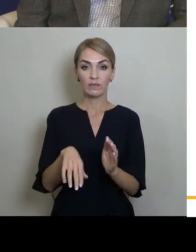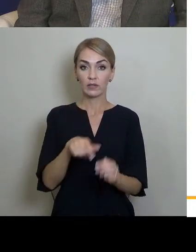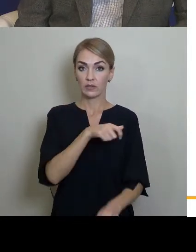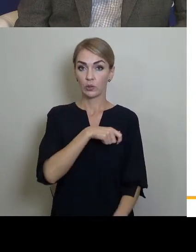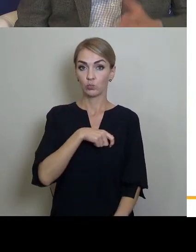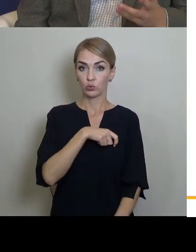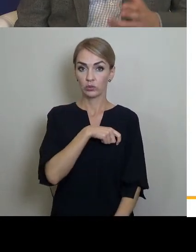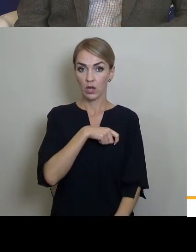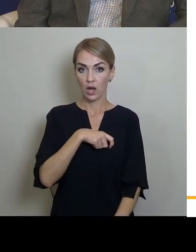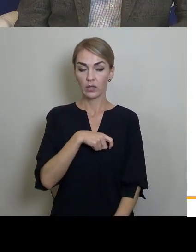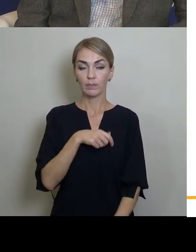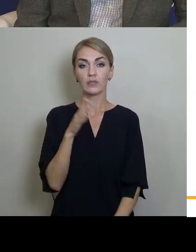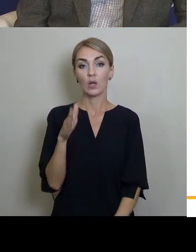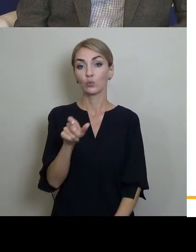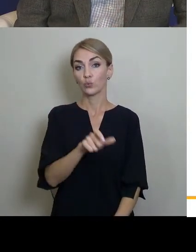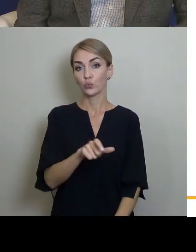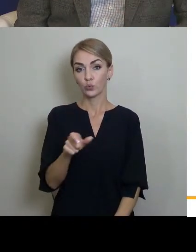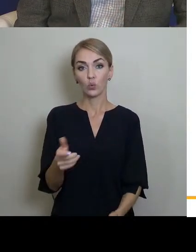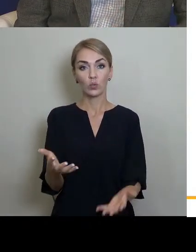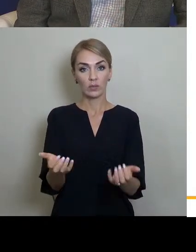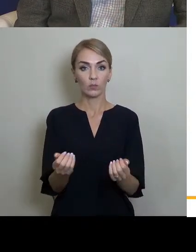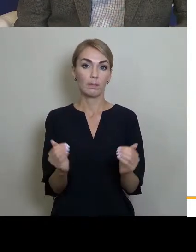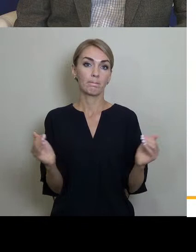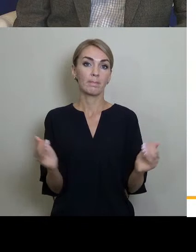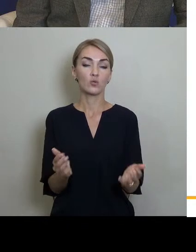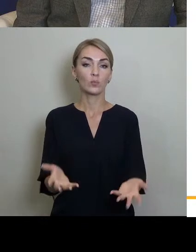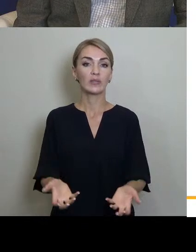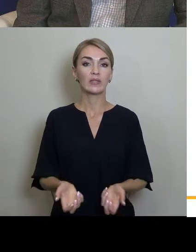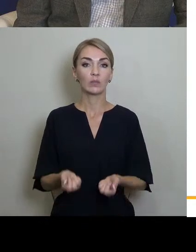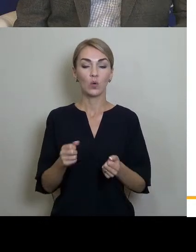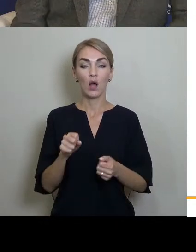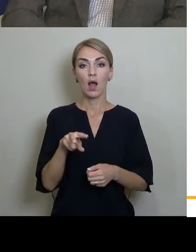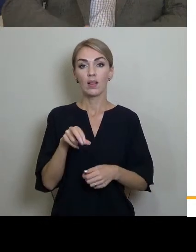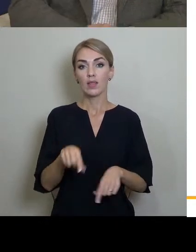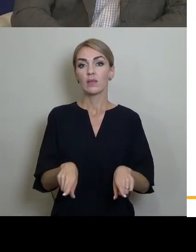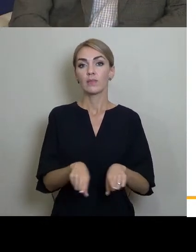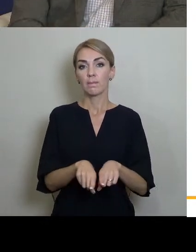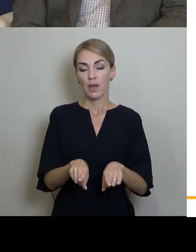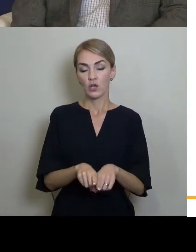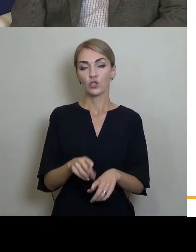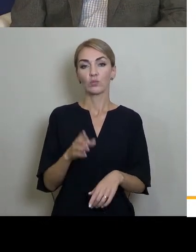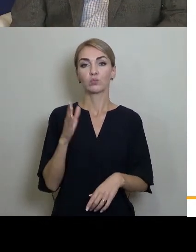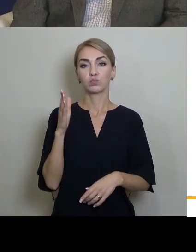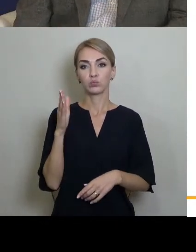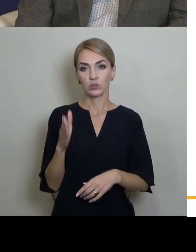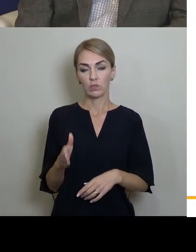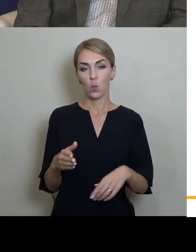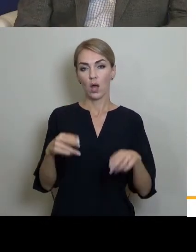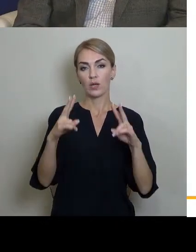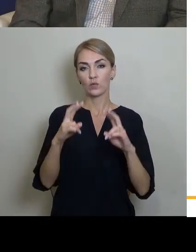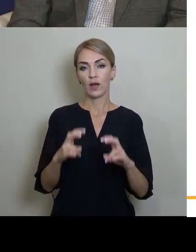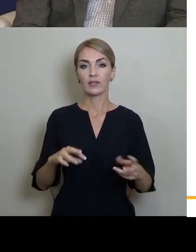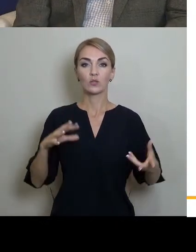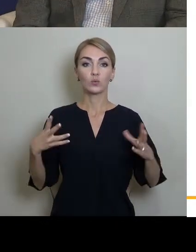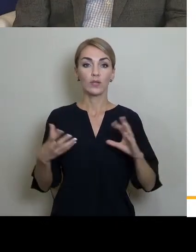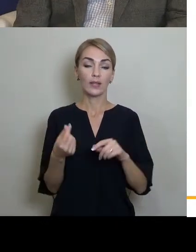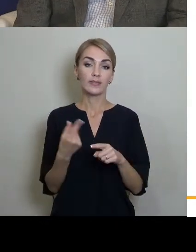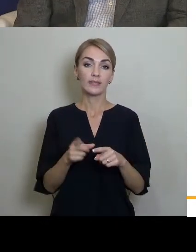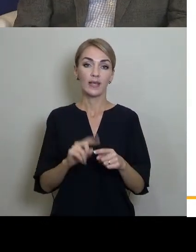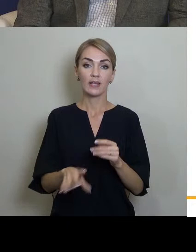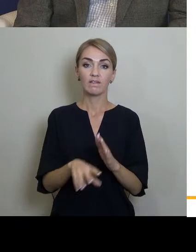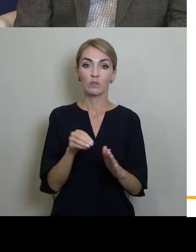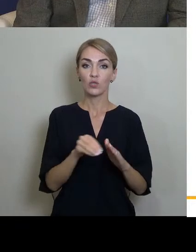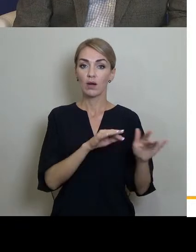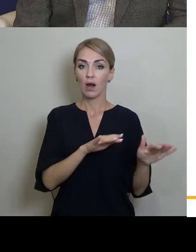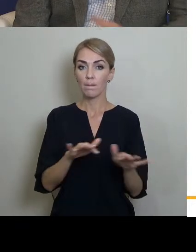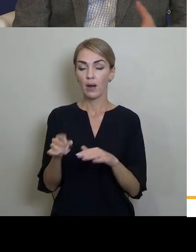of votes in this constituency, then the deputies, the other nominees, might become the councillors in spite of the